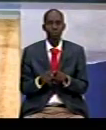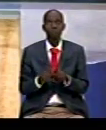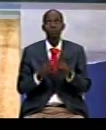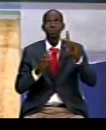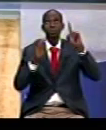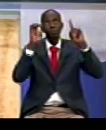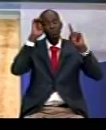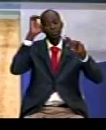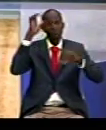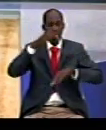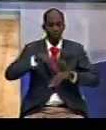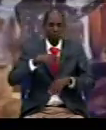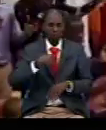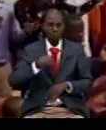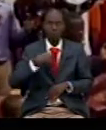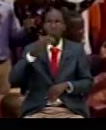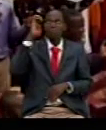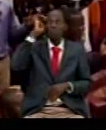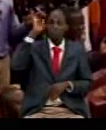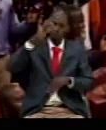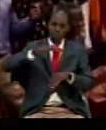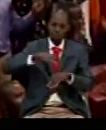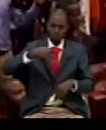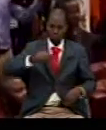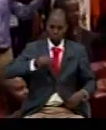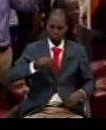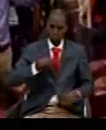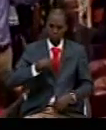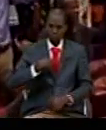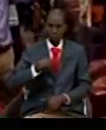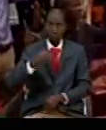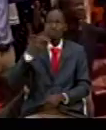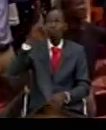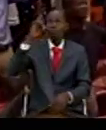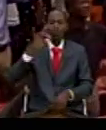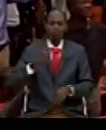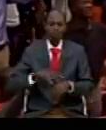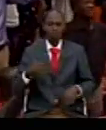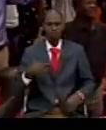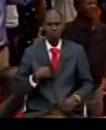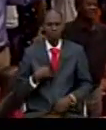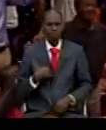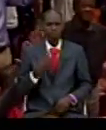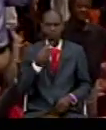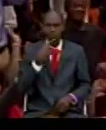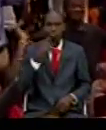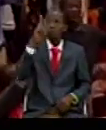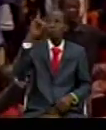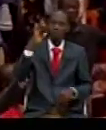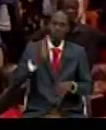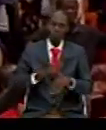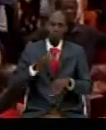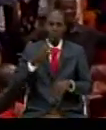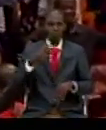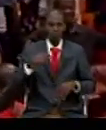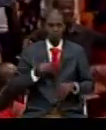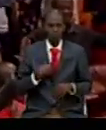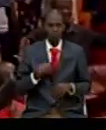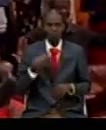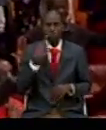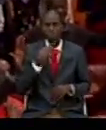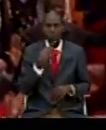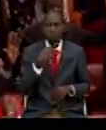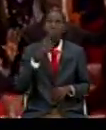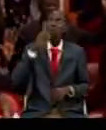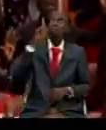me. He touched me. Where are you? He touched me. Where are you? He touched me. Where